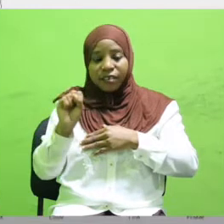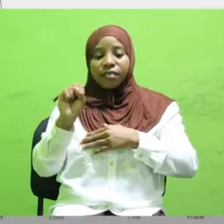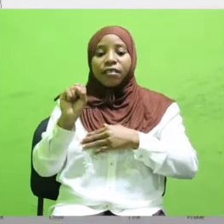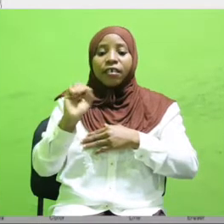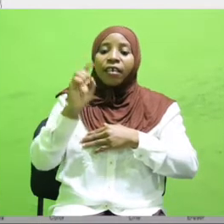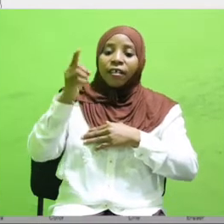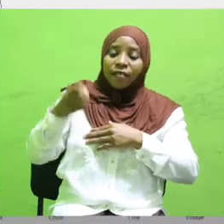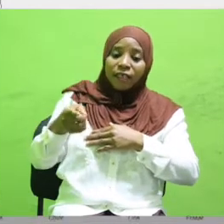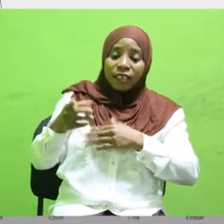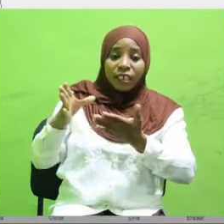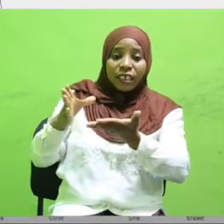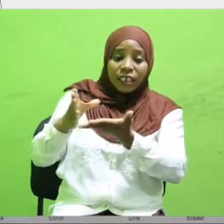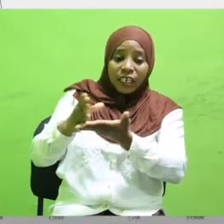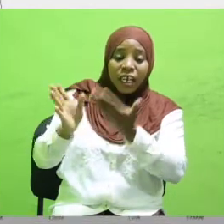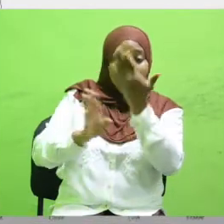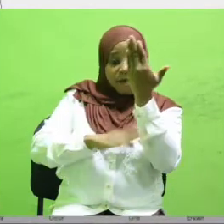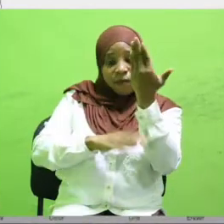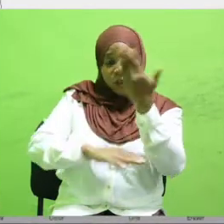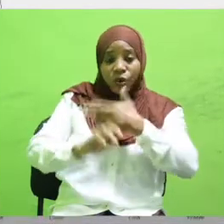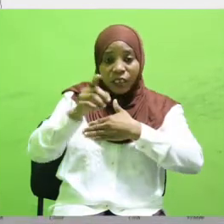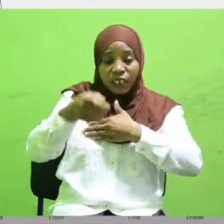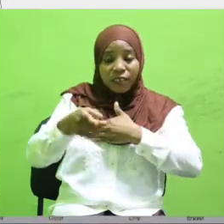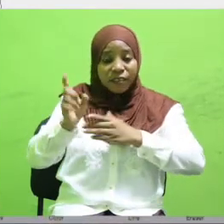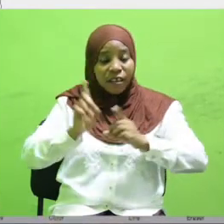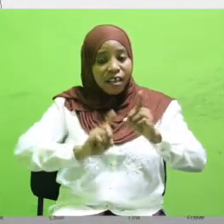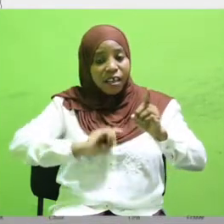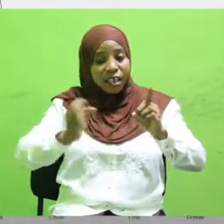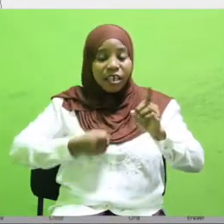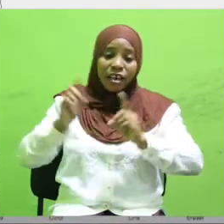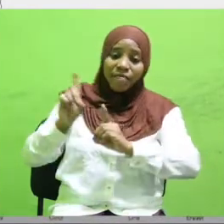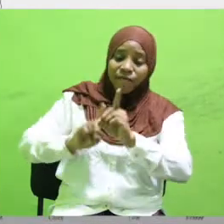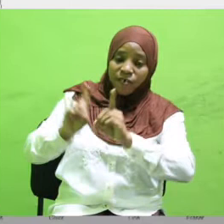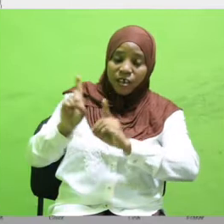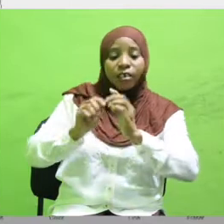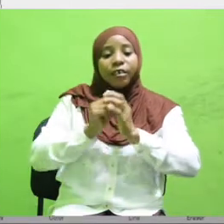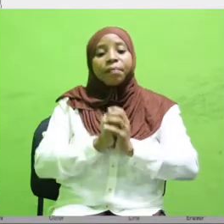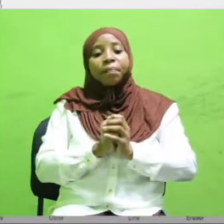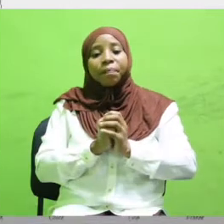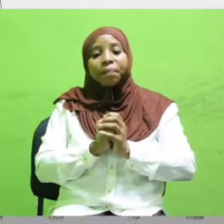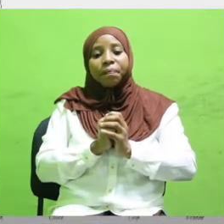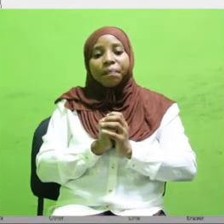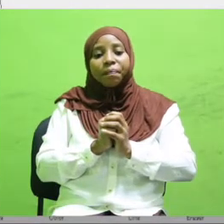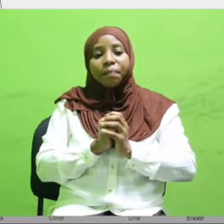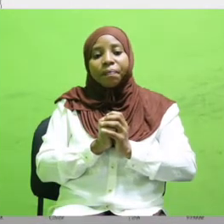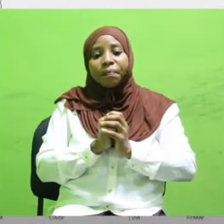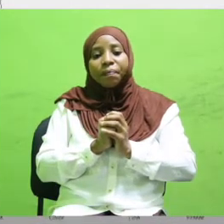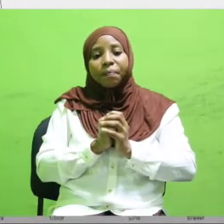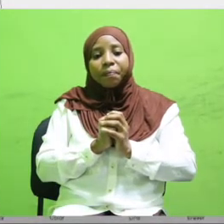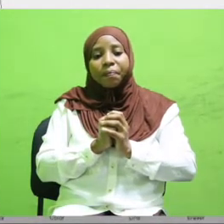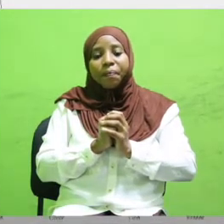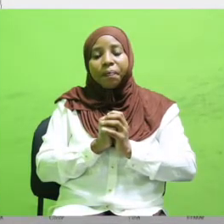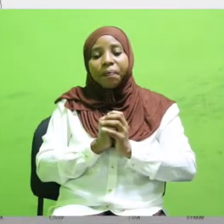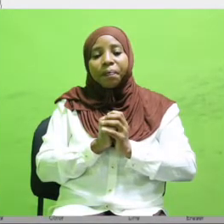which are caused by fungi. Also, there is ringworm and others which are caused by fungi. There